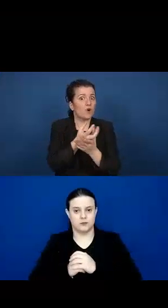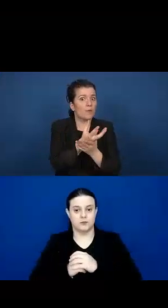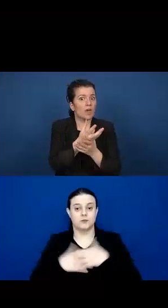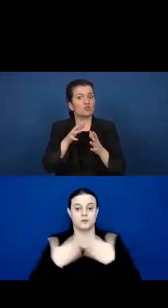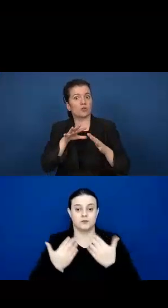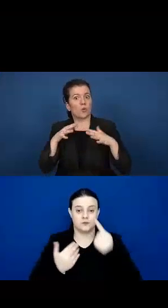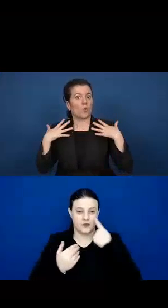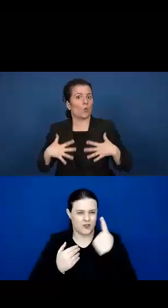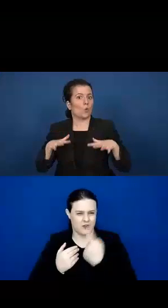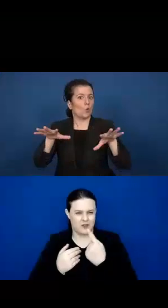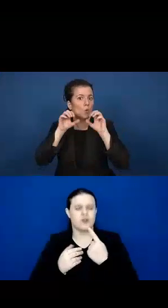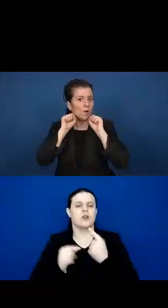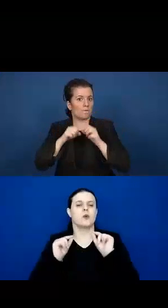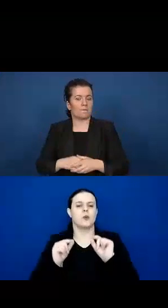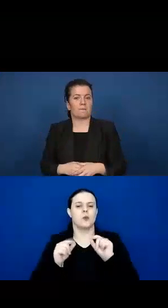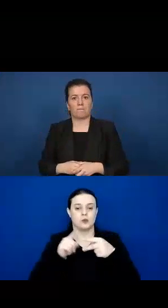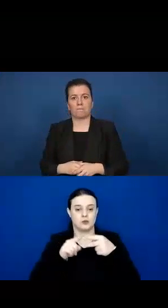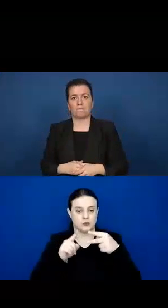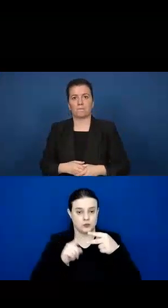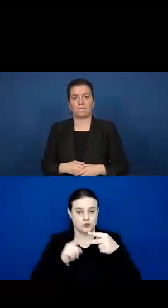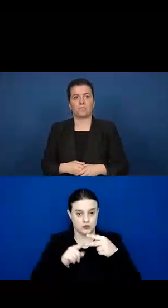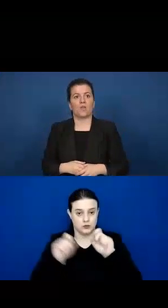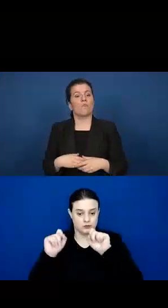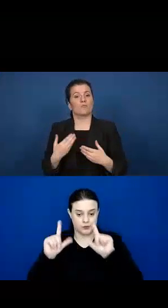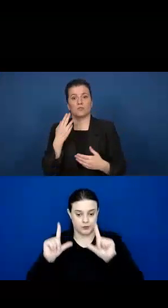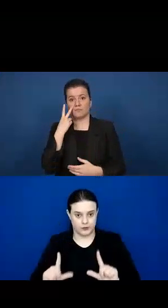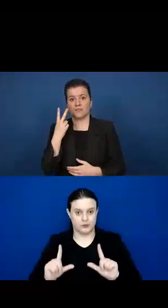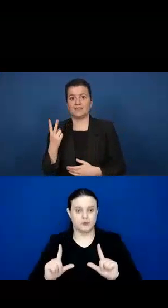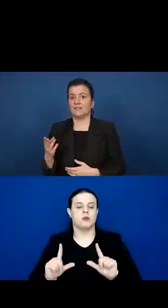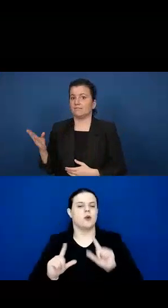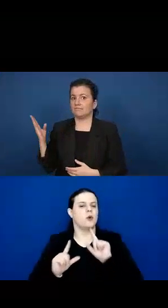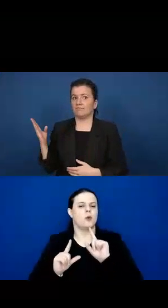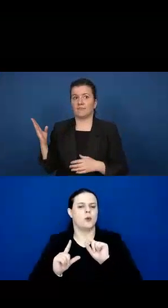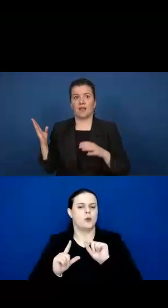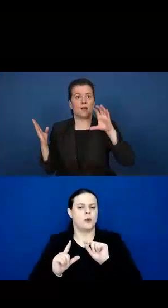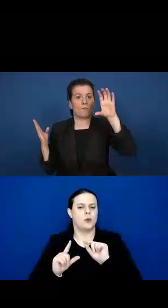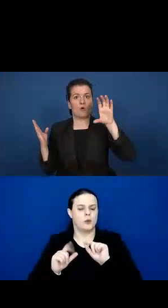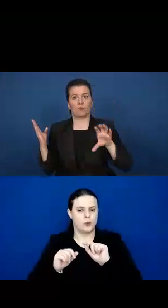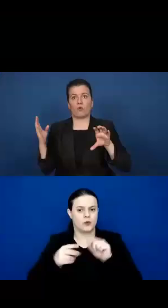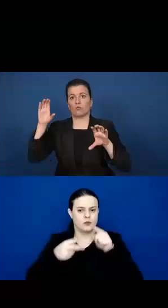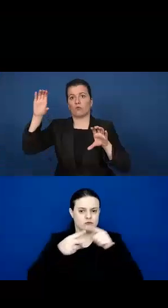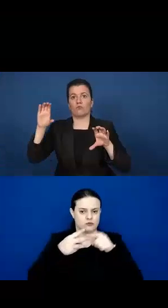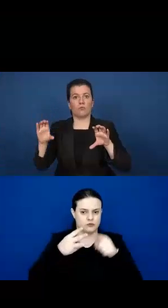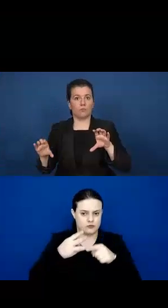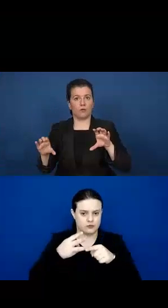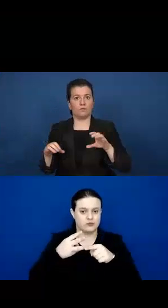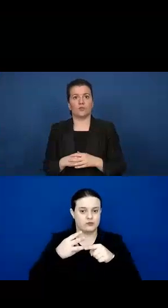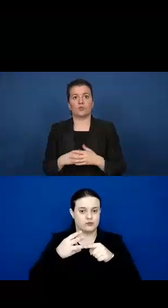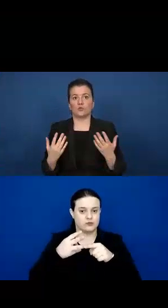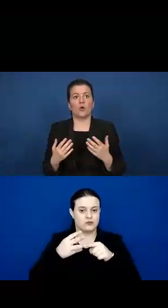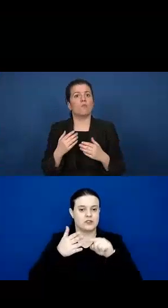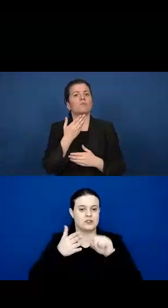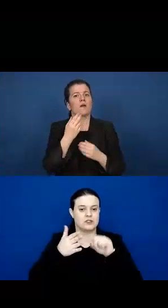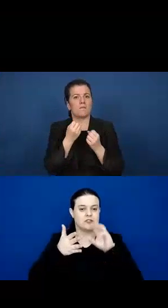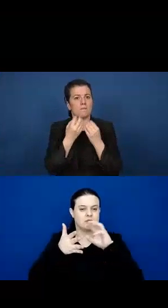we can see 2 printed circuit boards, one with 32 the other with 40 channels, and the way